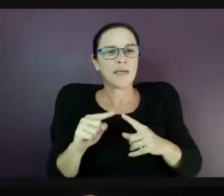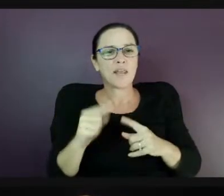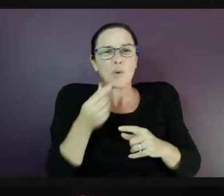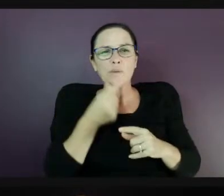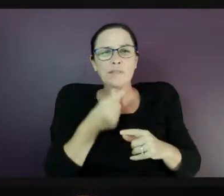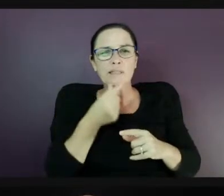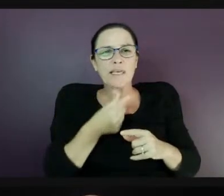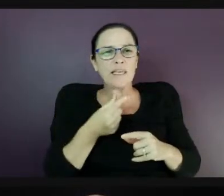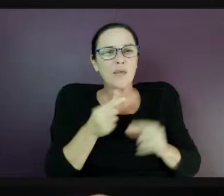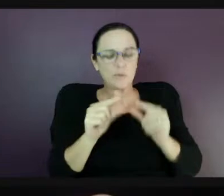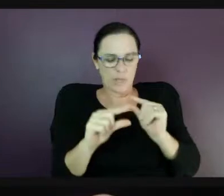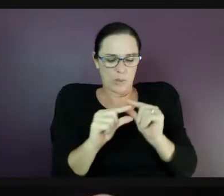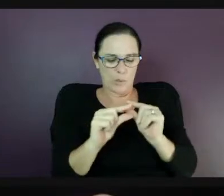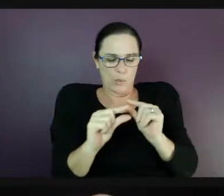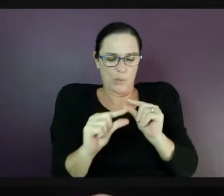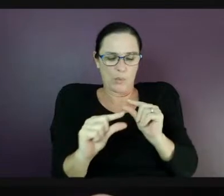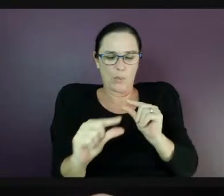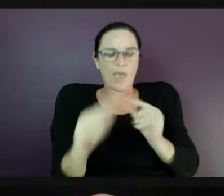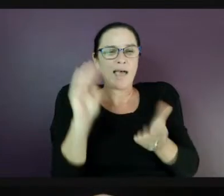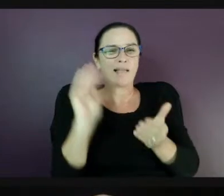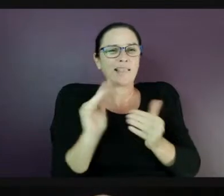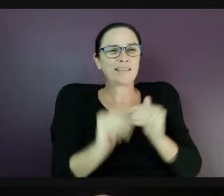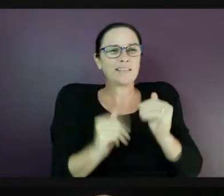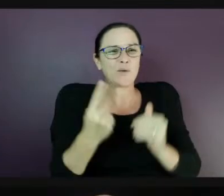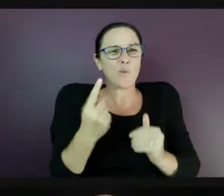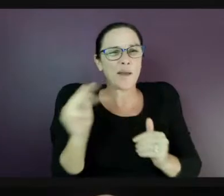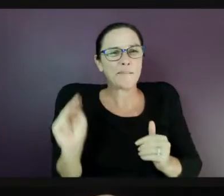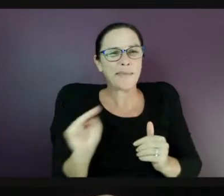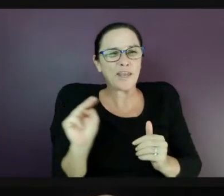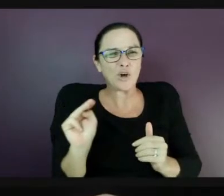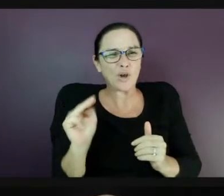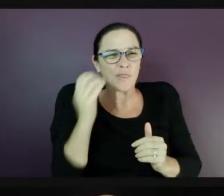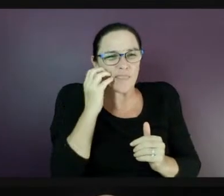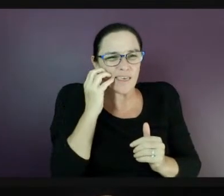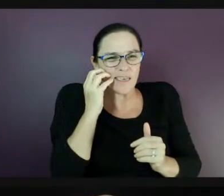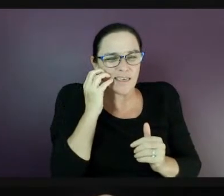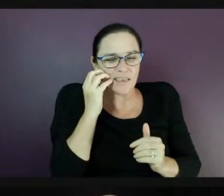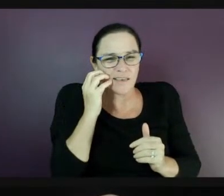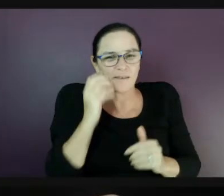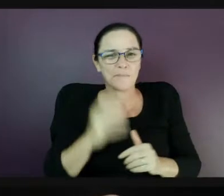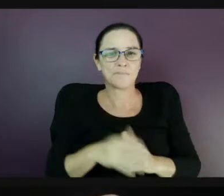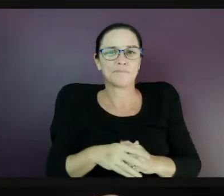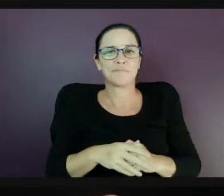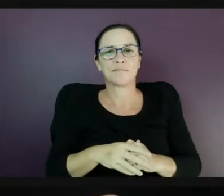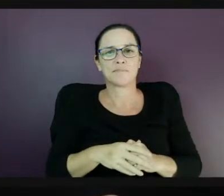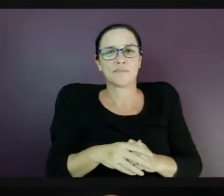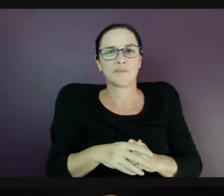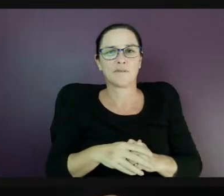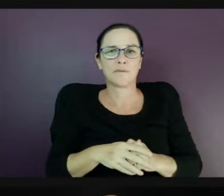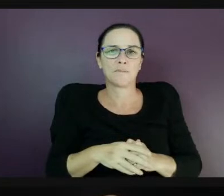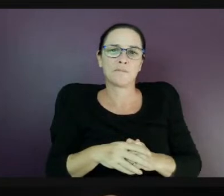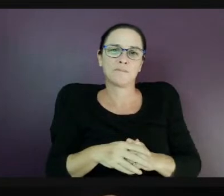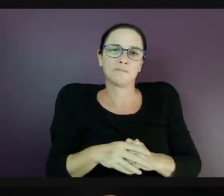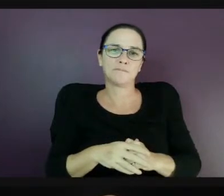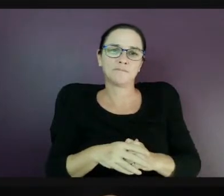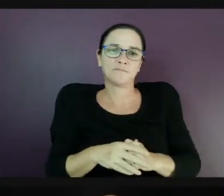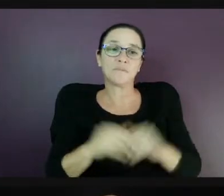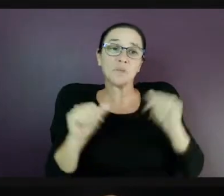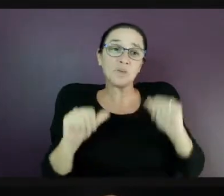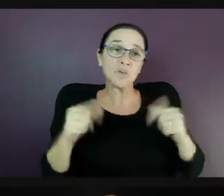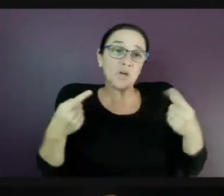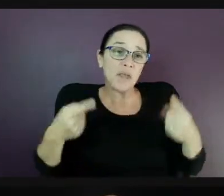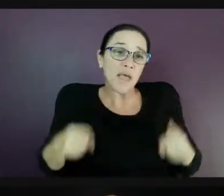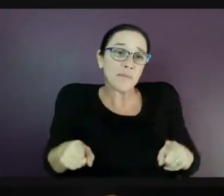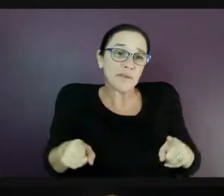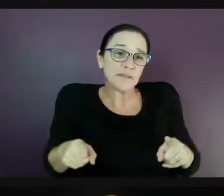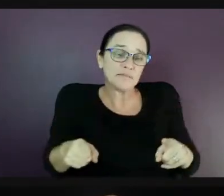thick almost across the entire flow, and really shelly and gas rich too, right? So it could happen if you have, you